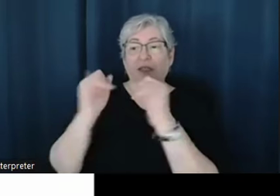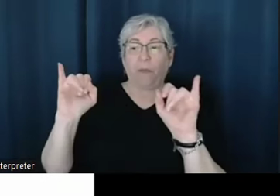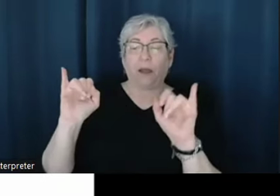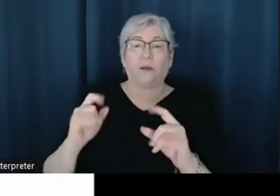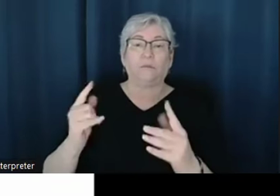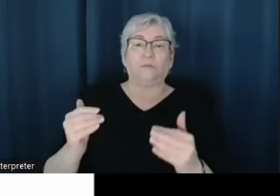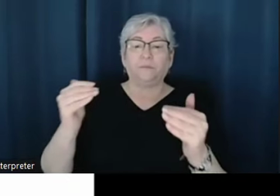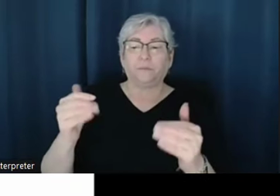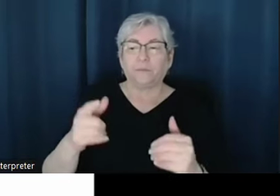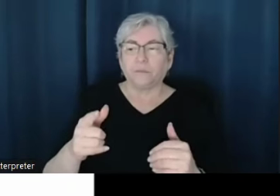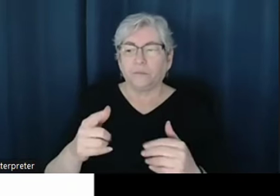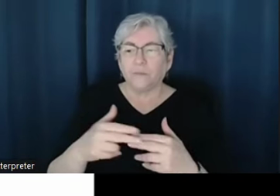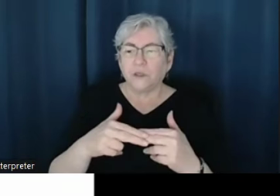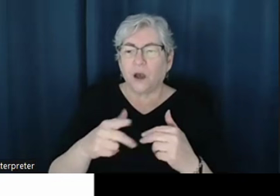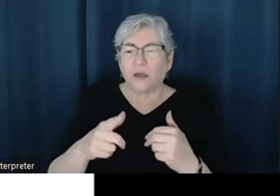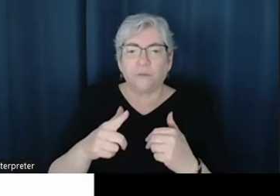to the next slide, please.